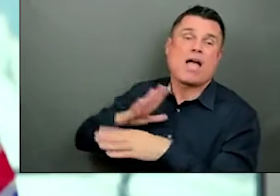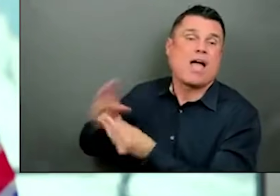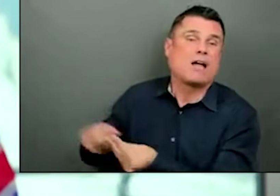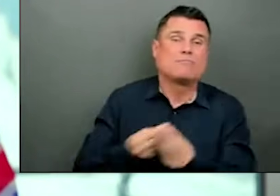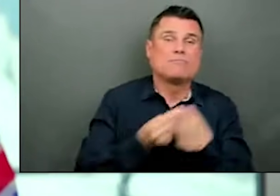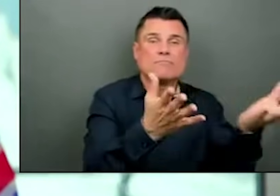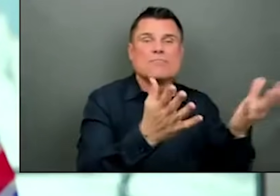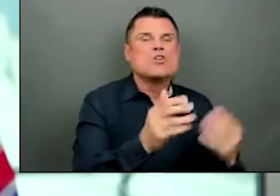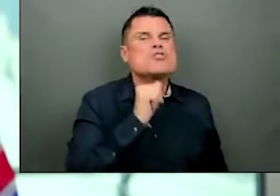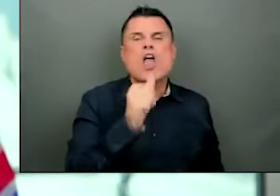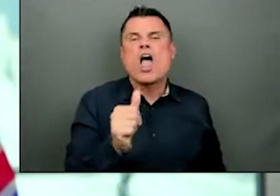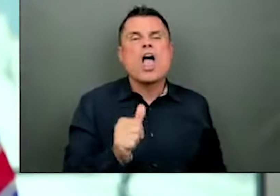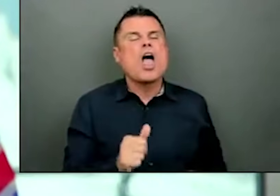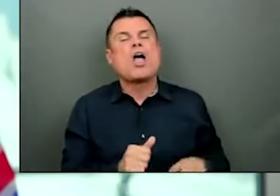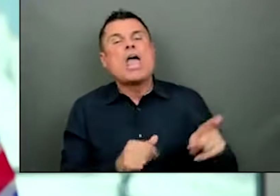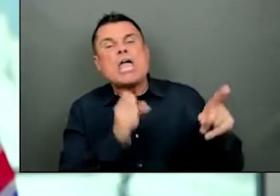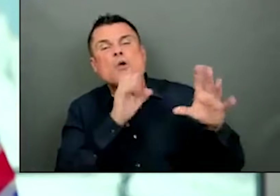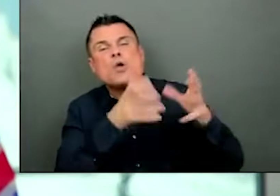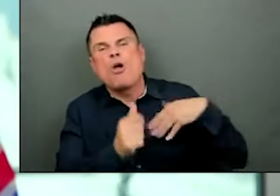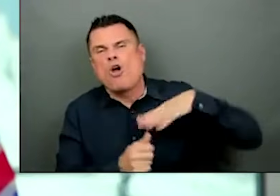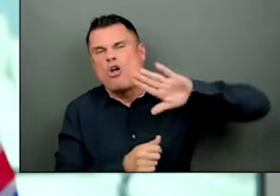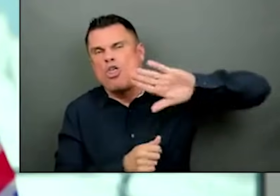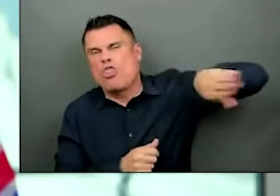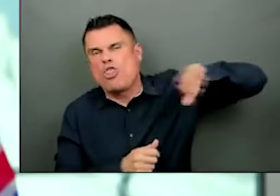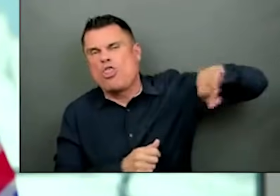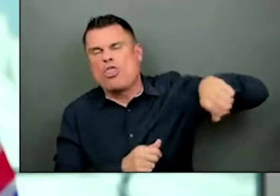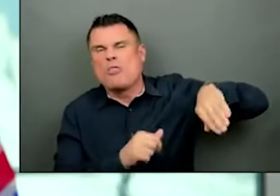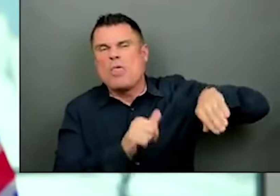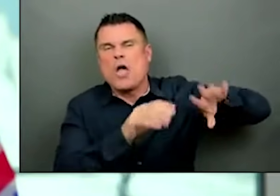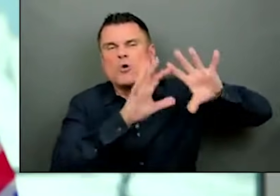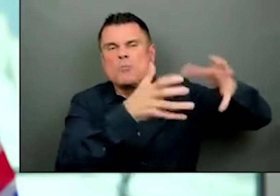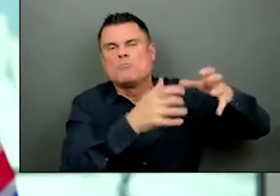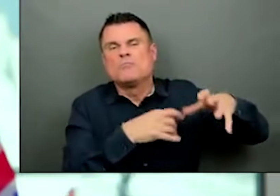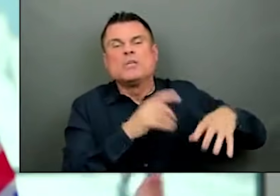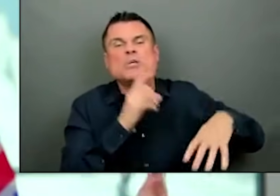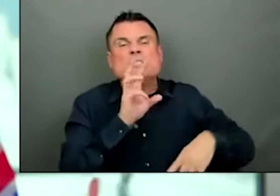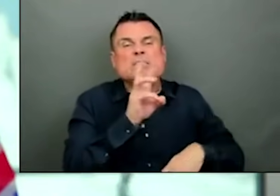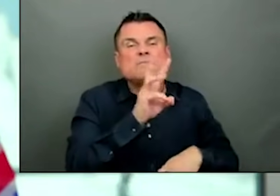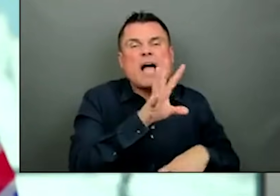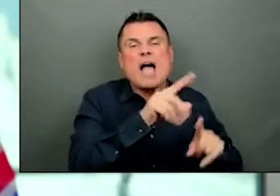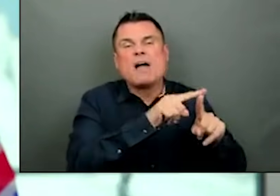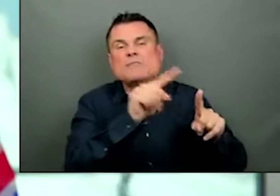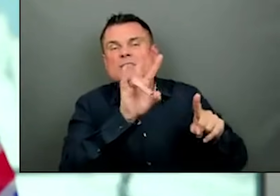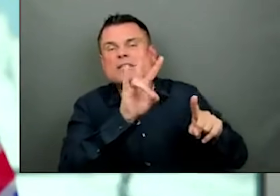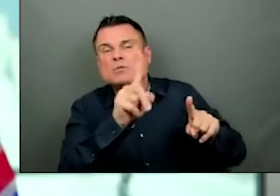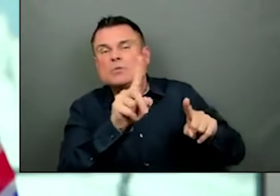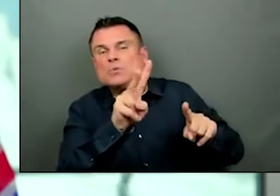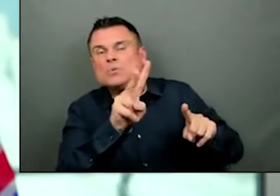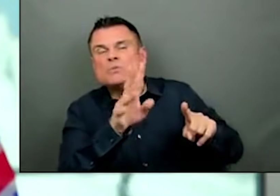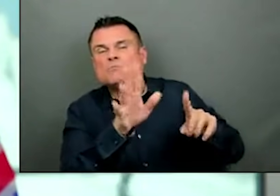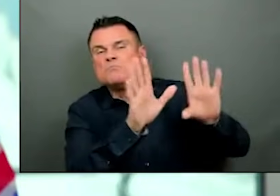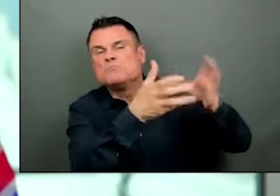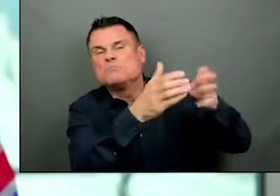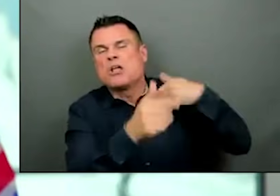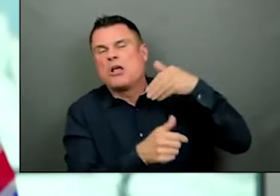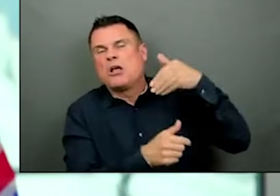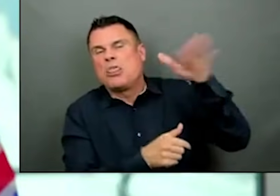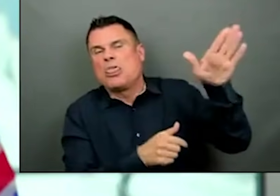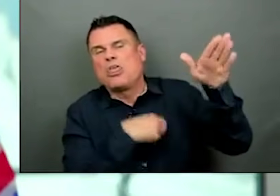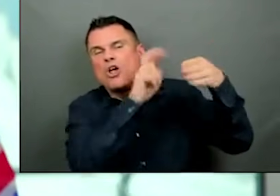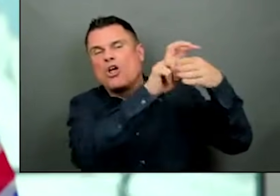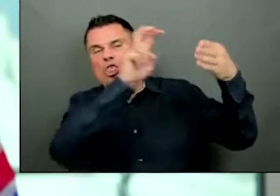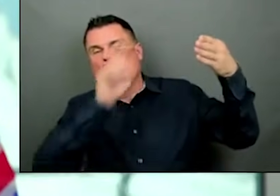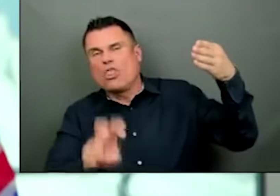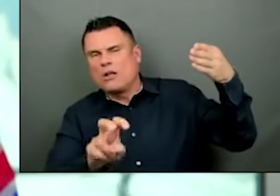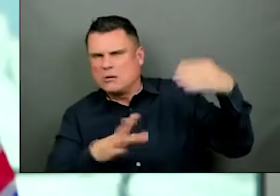the 65 to 72 age group. It was because we knew there was more vaccine coming into that core